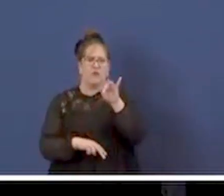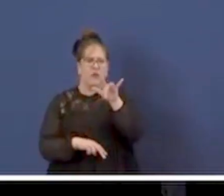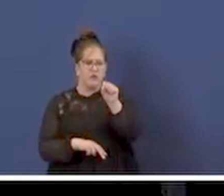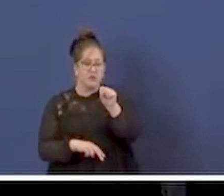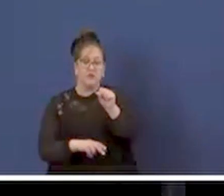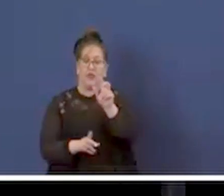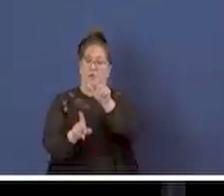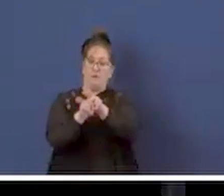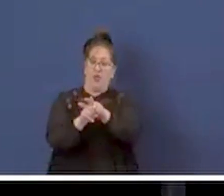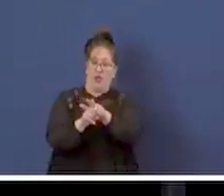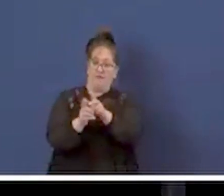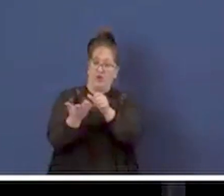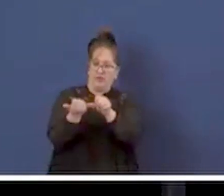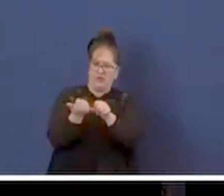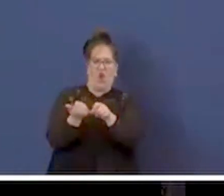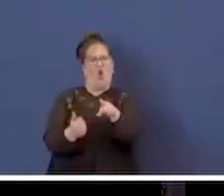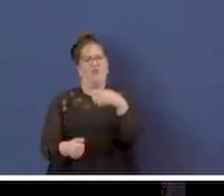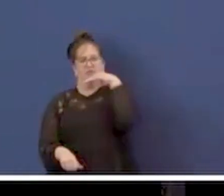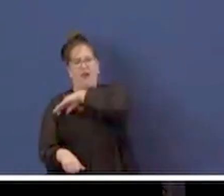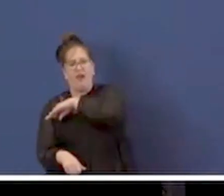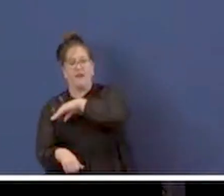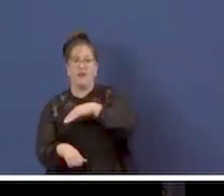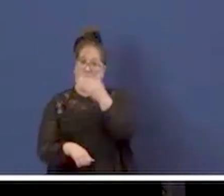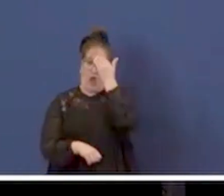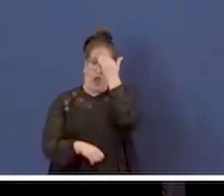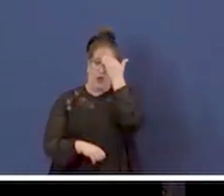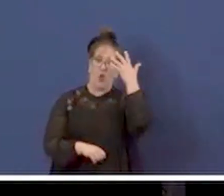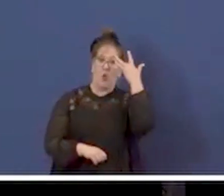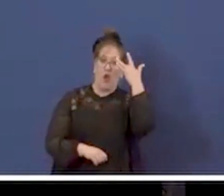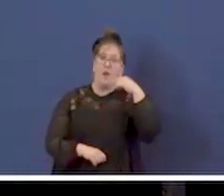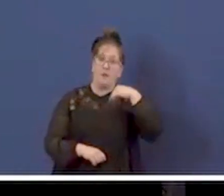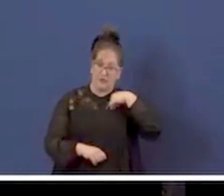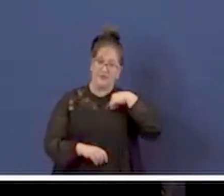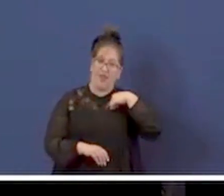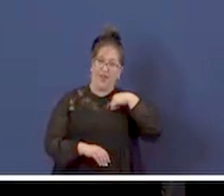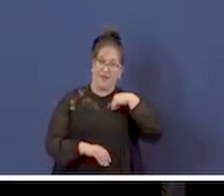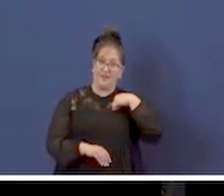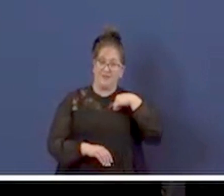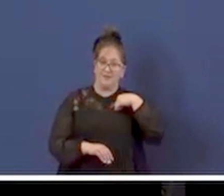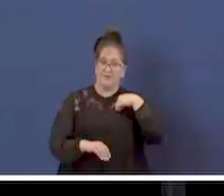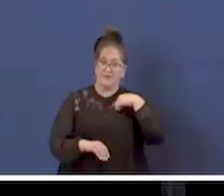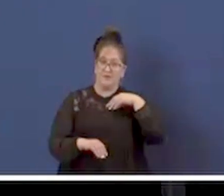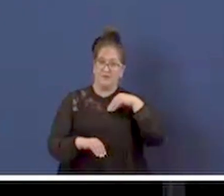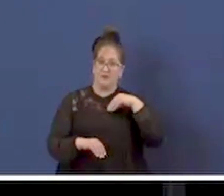for assistance. We presume that they're lying to us. I know this because I administer the agency that applied these rules. Some of you may not know I've